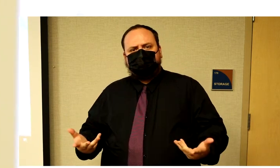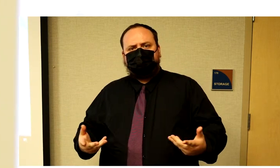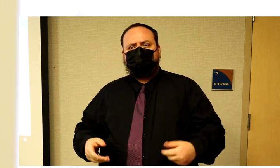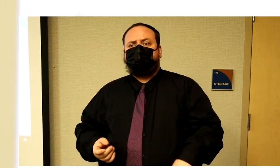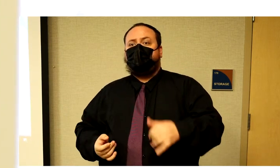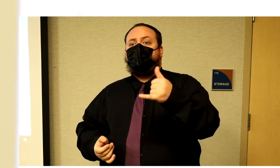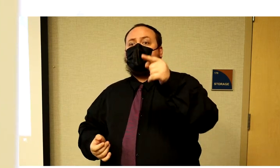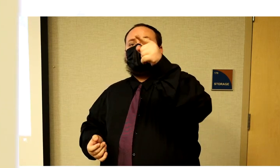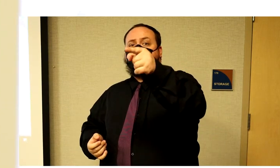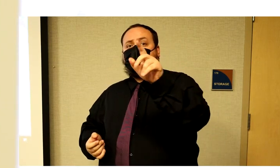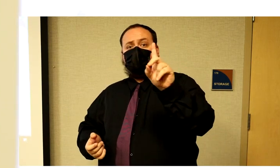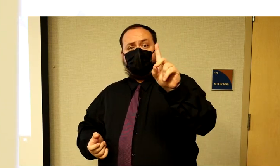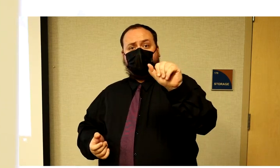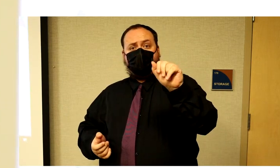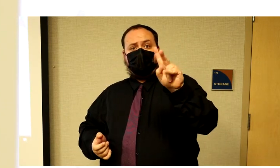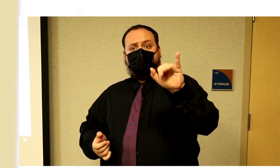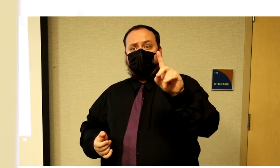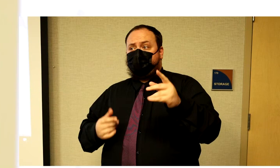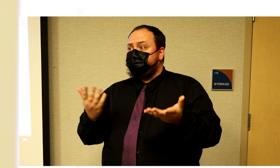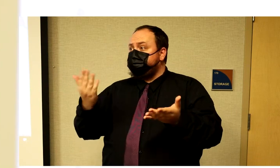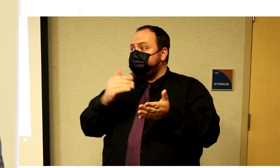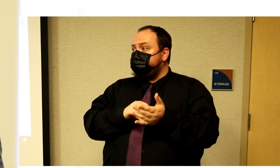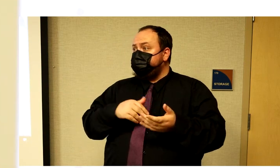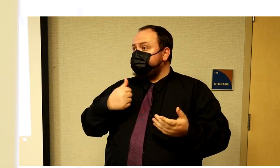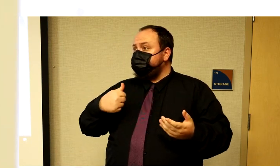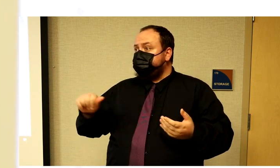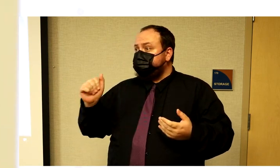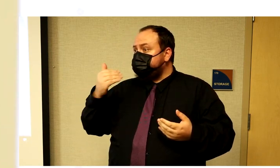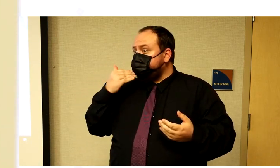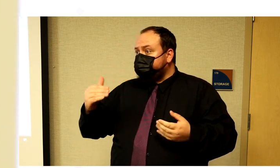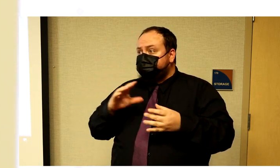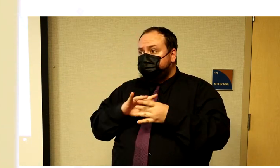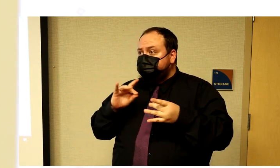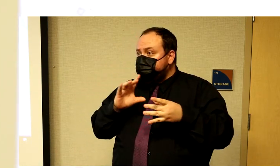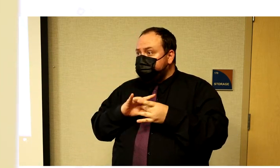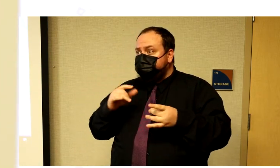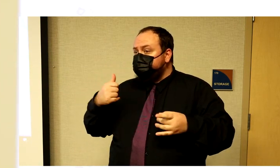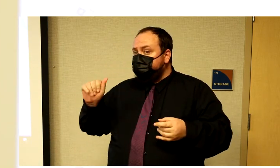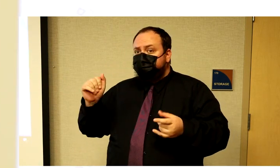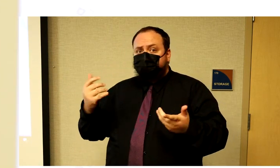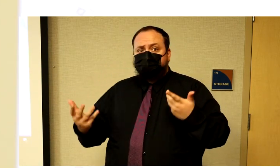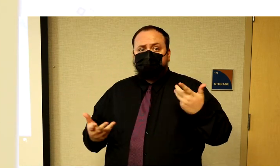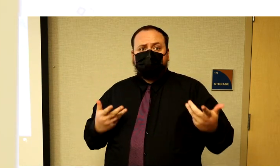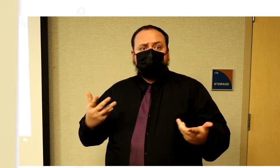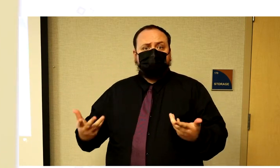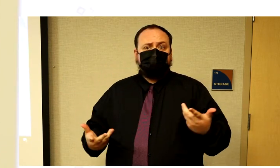Okay. Again, anything for the good of the order? Any comments from anyone?